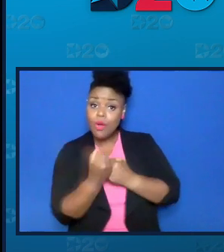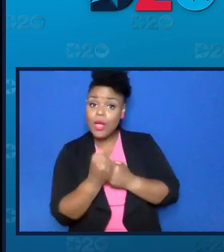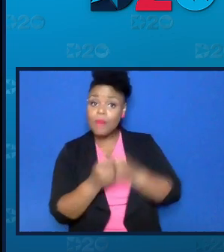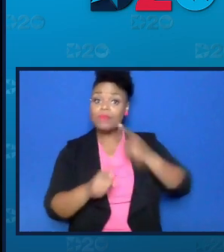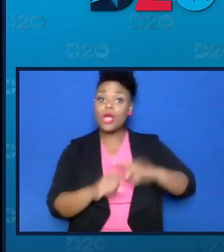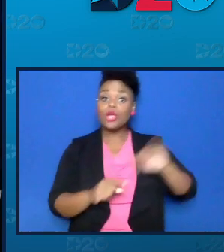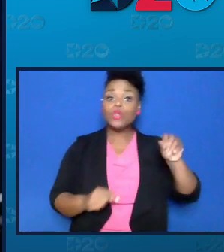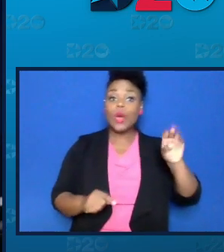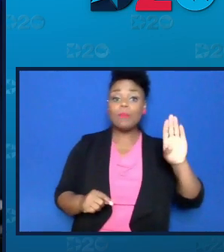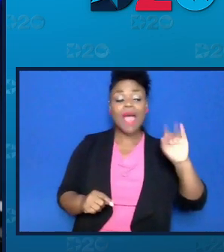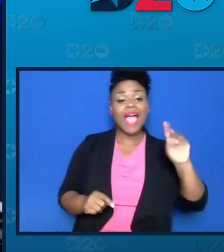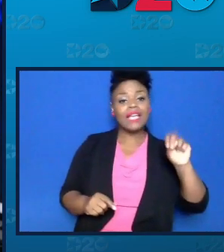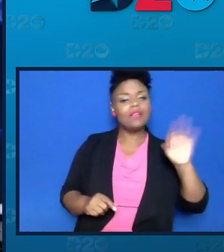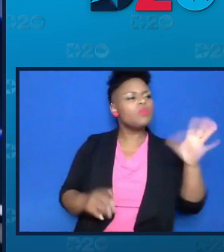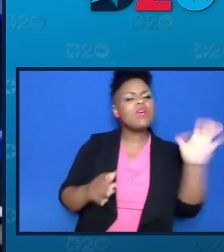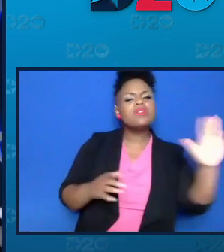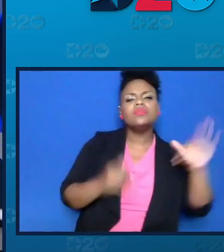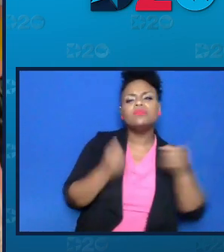This time,